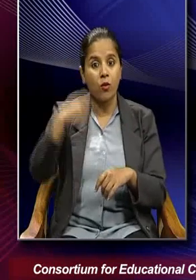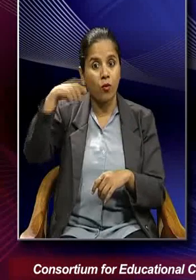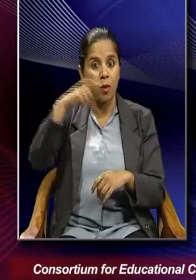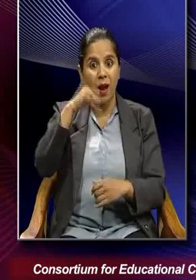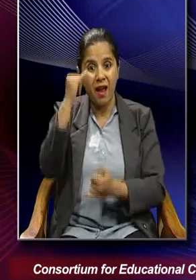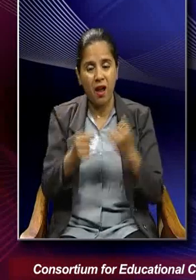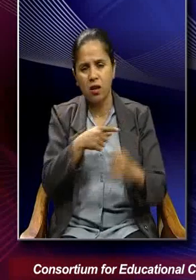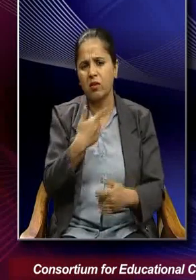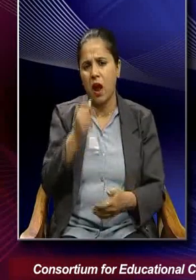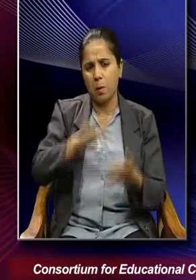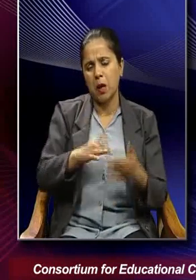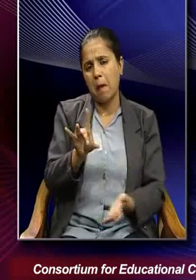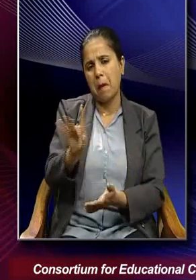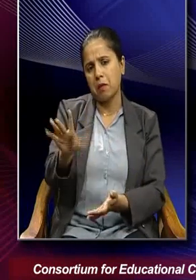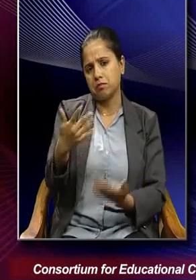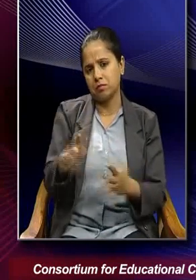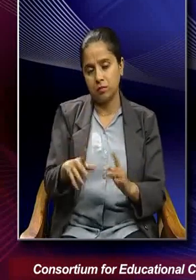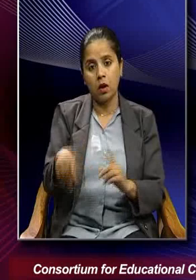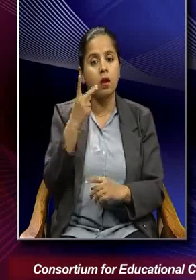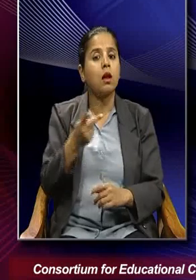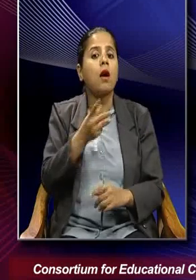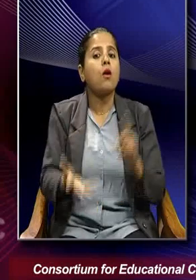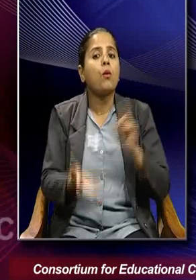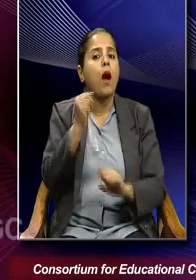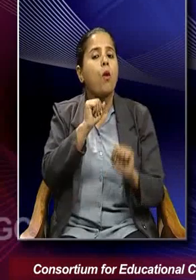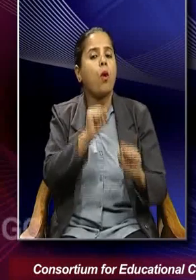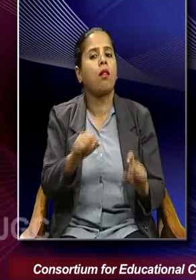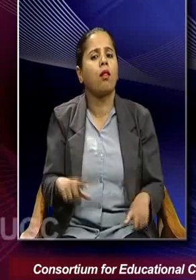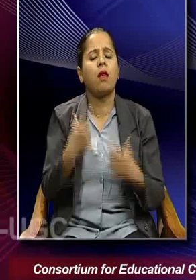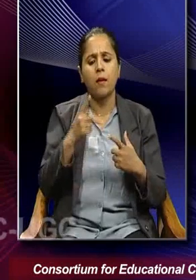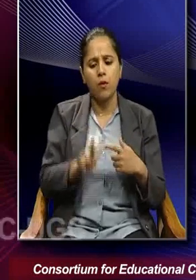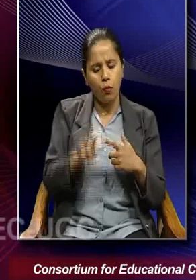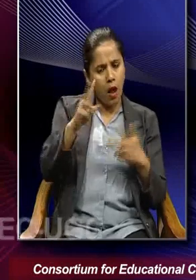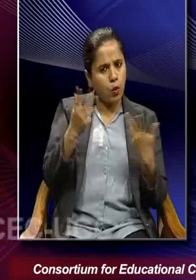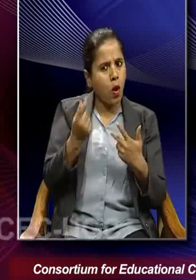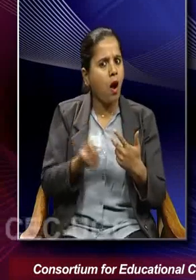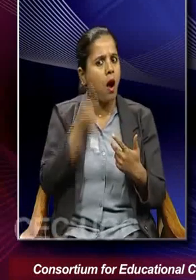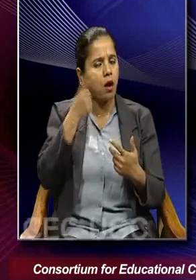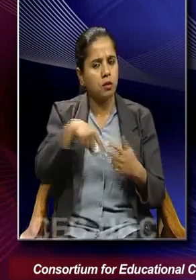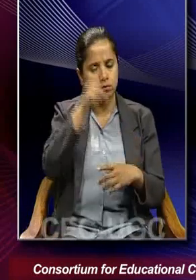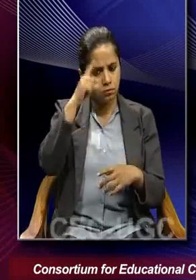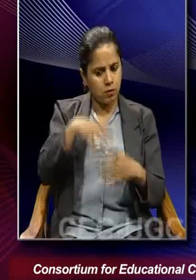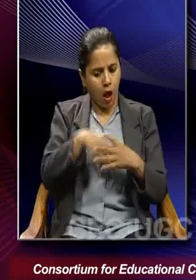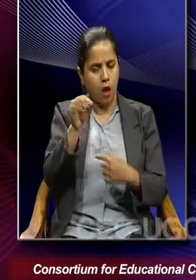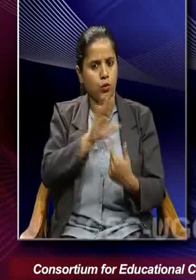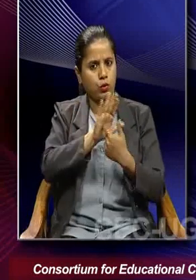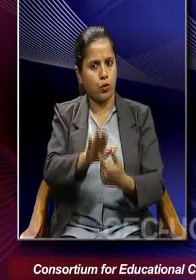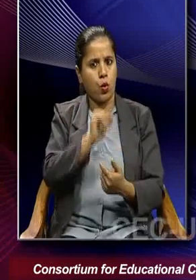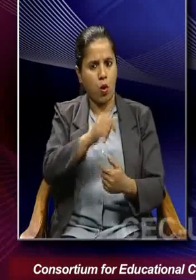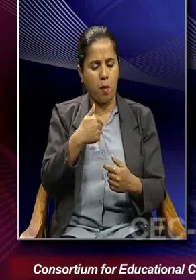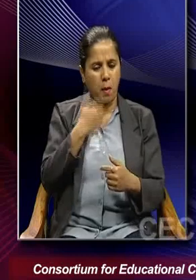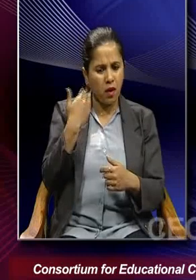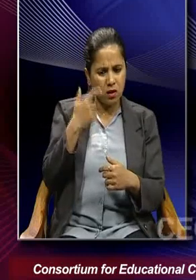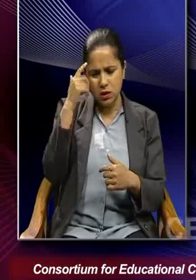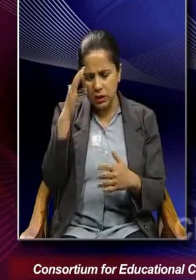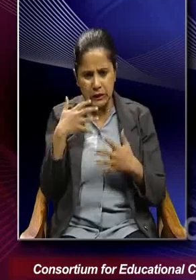ending. So she in a way finds the meaning of her life, and she comes out of her own insecurities